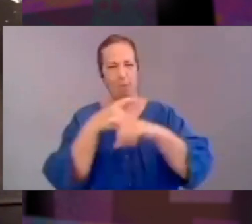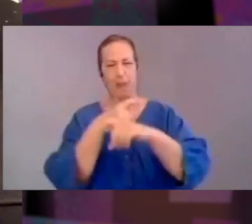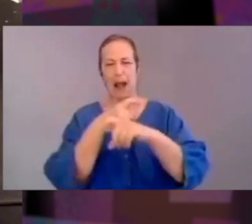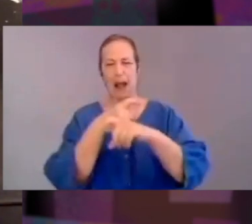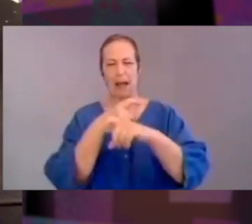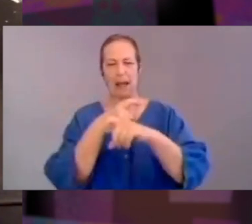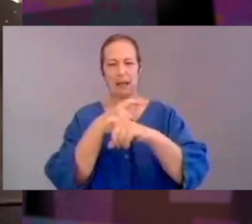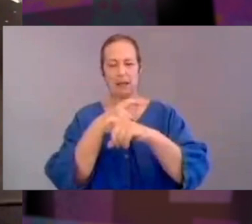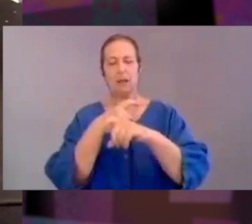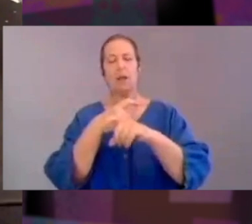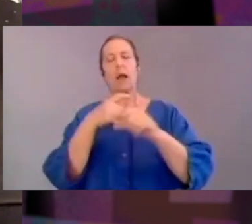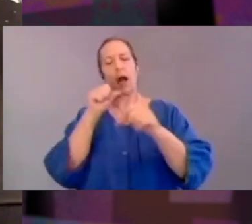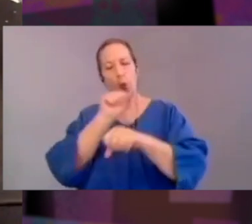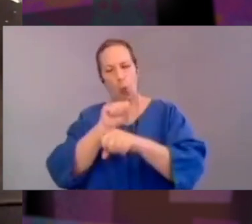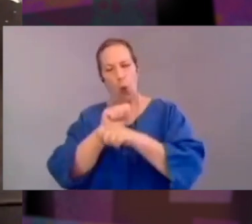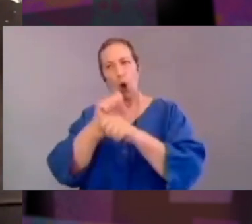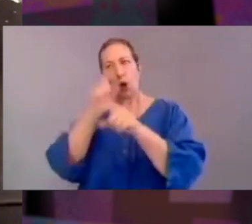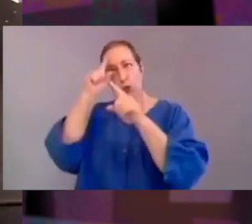world.